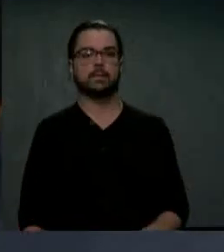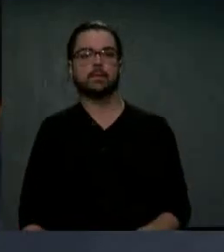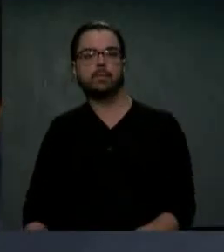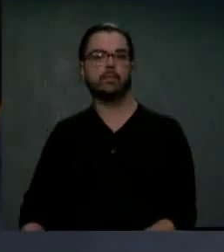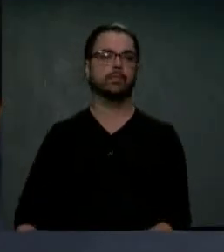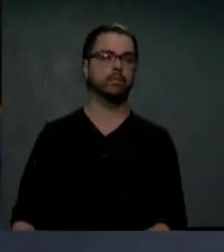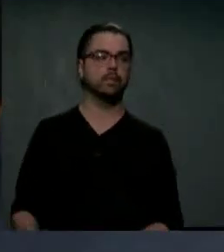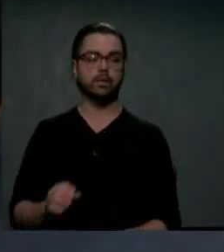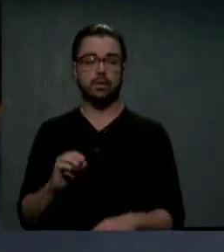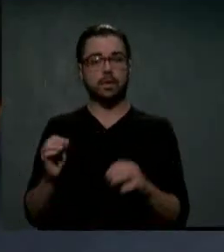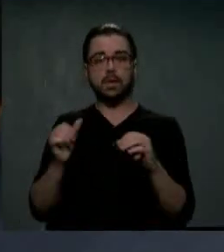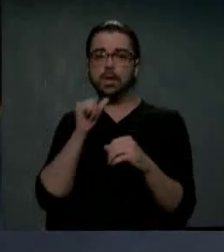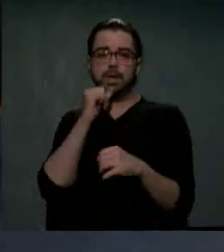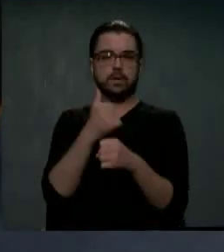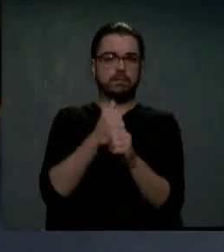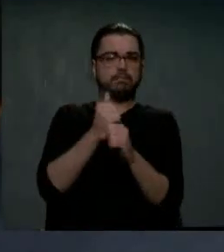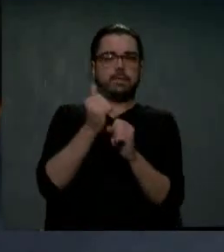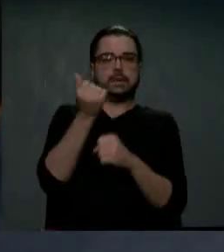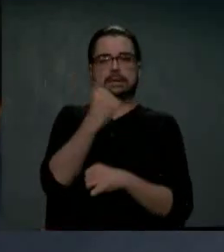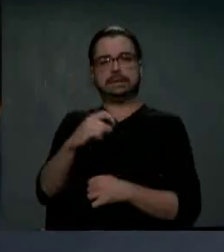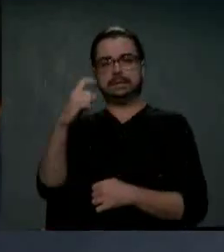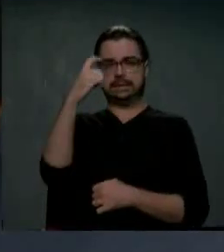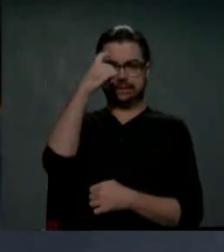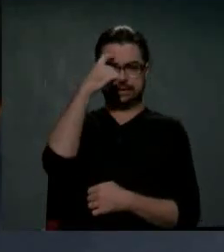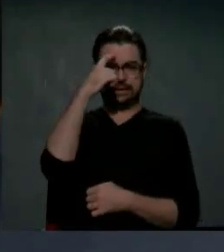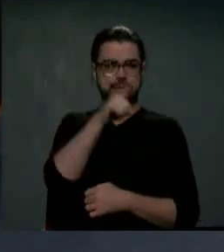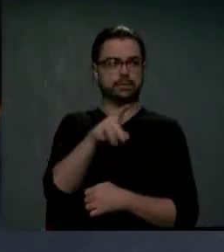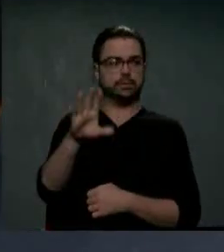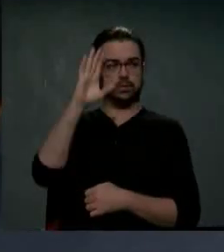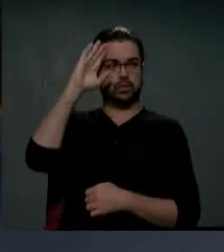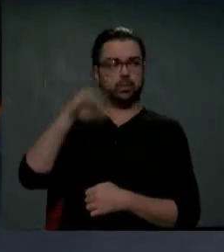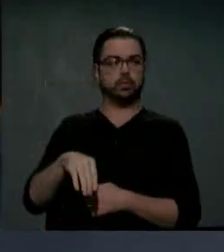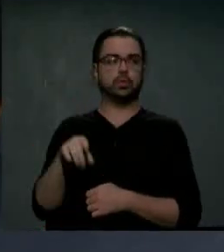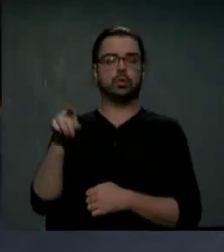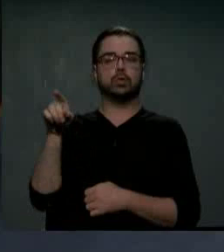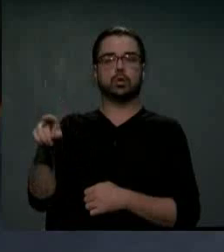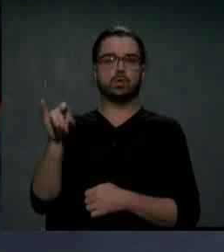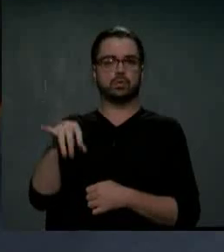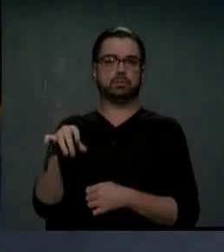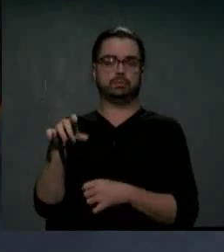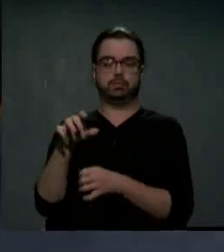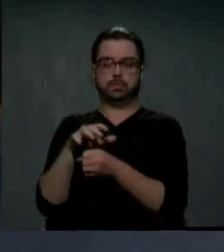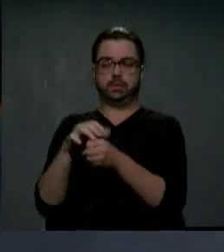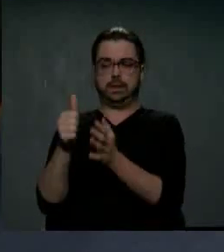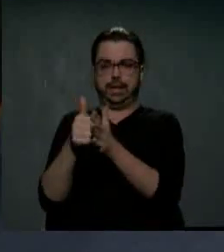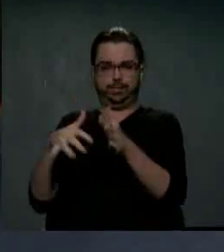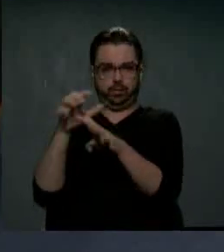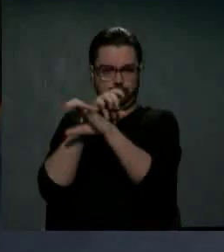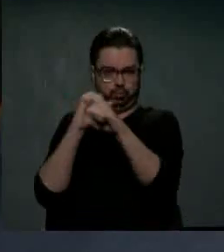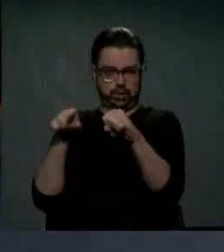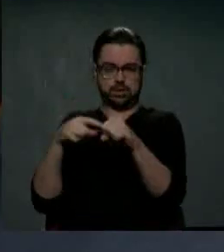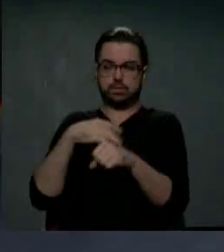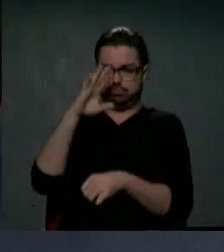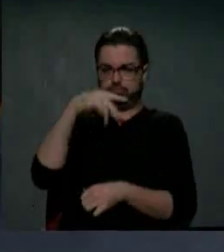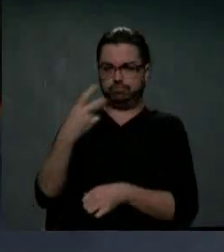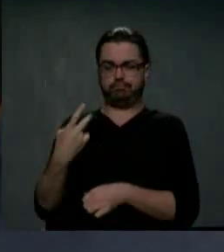don't make no sense. And y'all know Ms. Heitman. We went over there, we sat, we